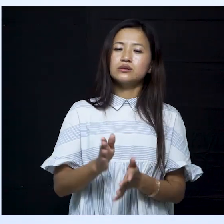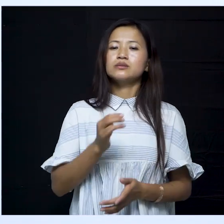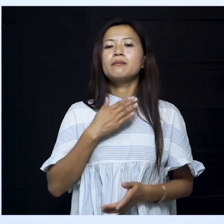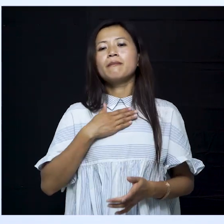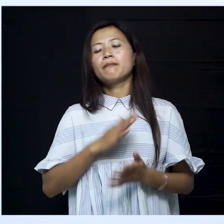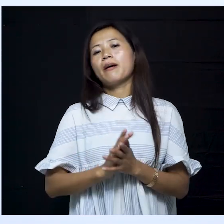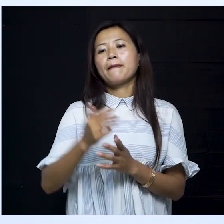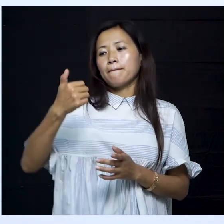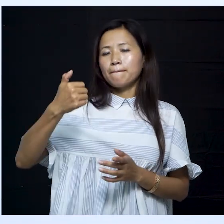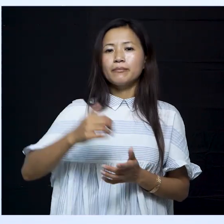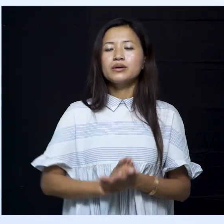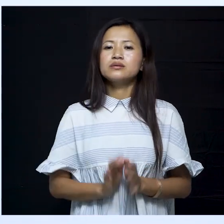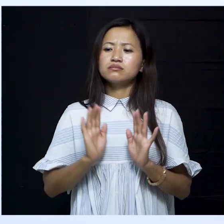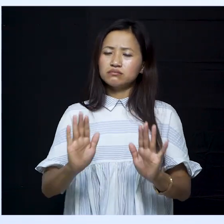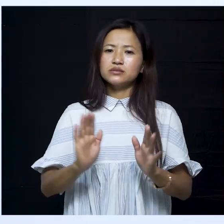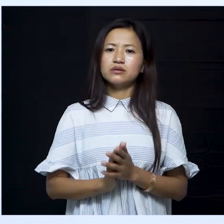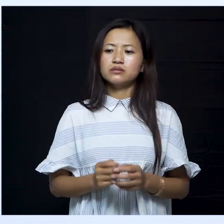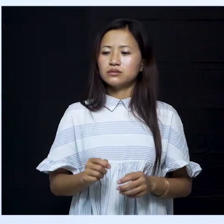to the fact that he does not have